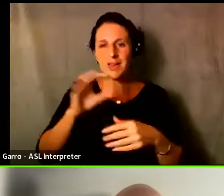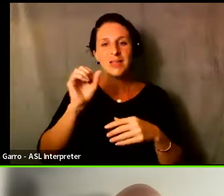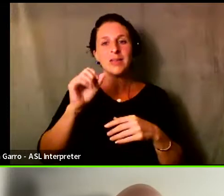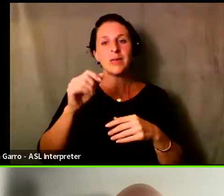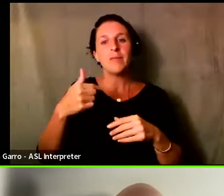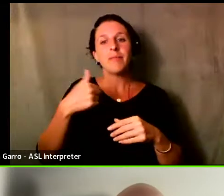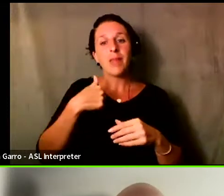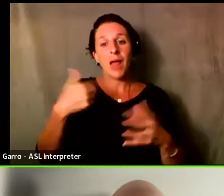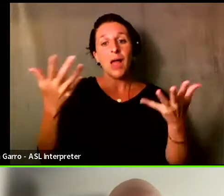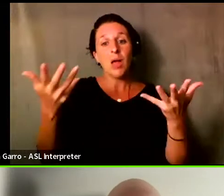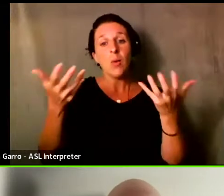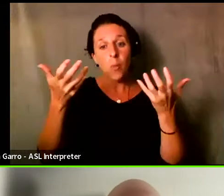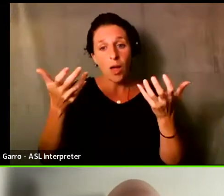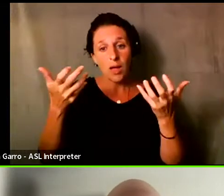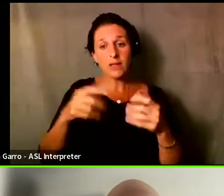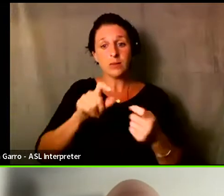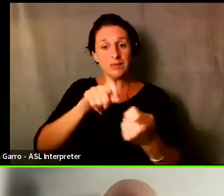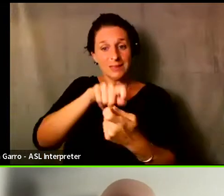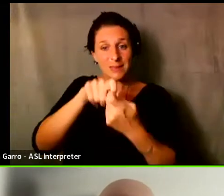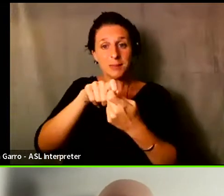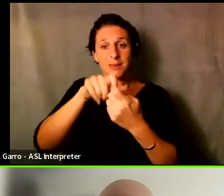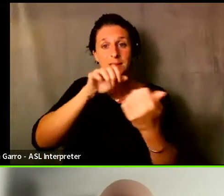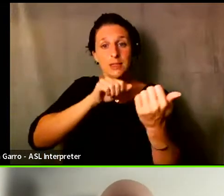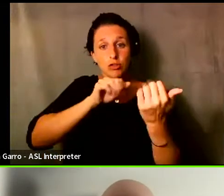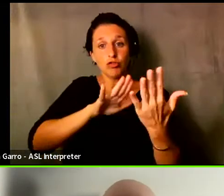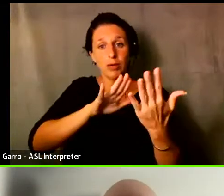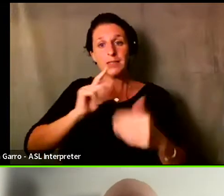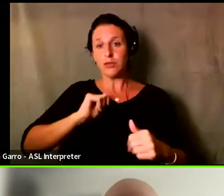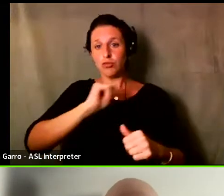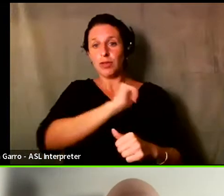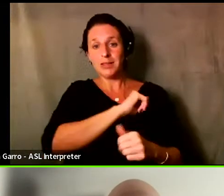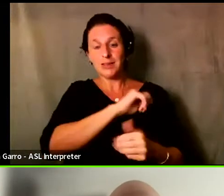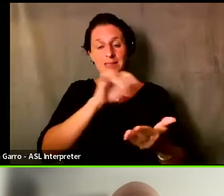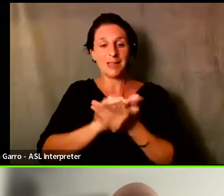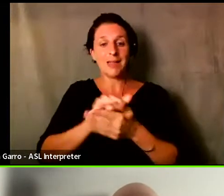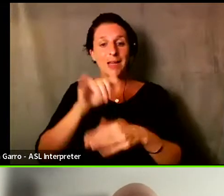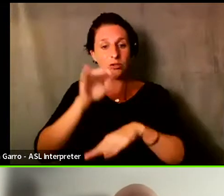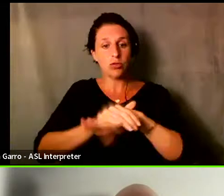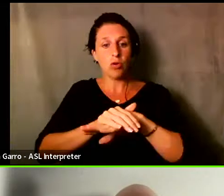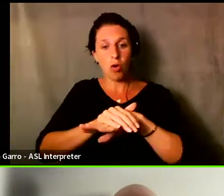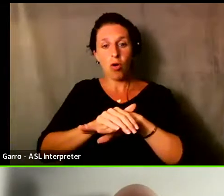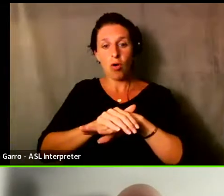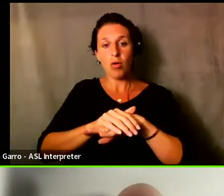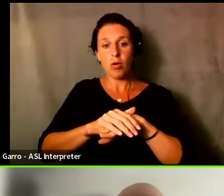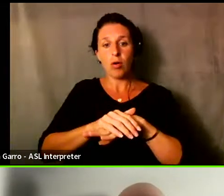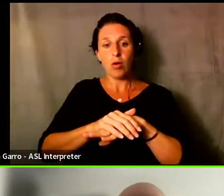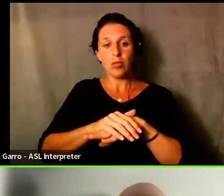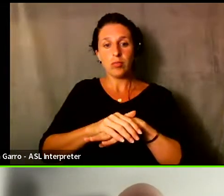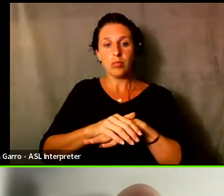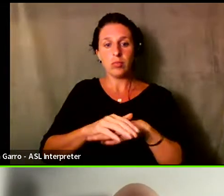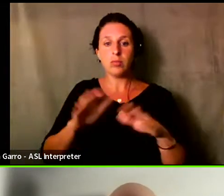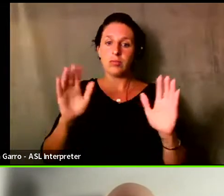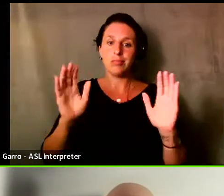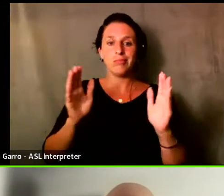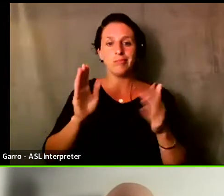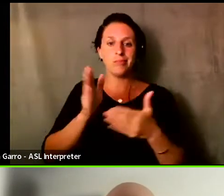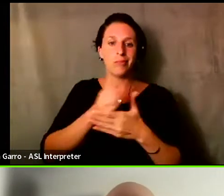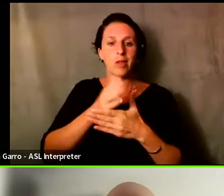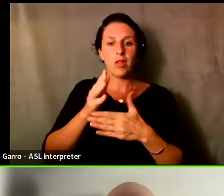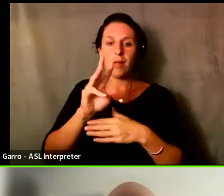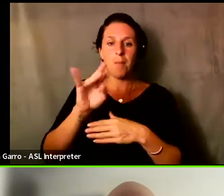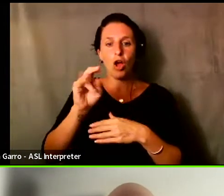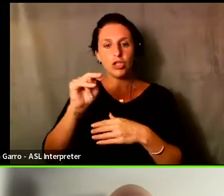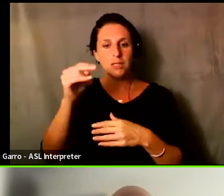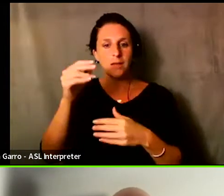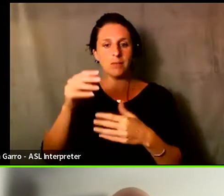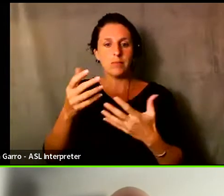I wanted to specifically address the trustees that were on the kind of margins on wanting to